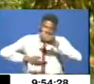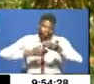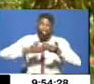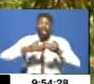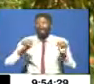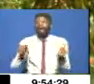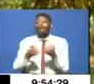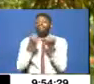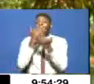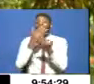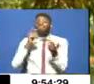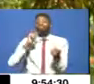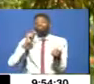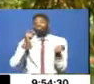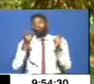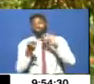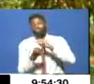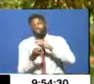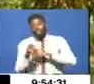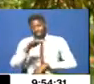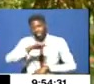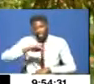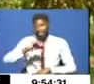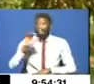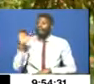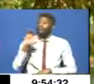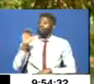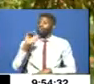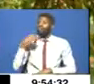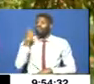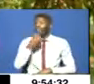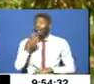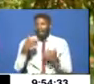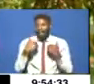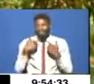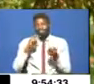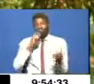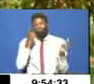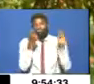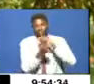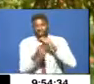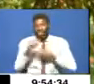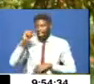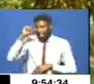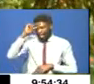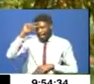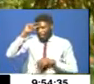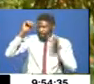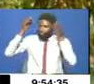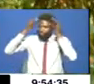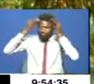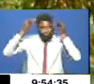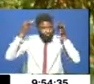in terms of the clientele. The government decided that